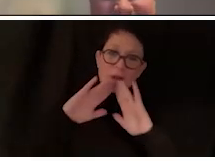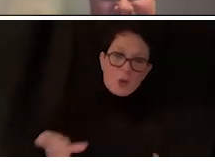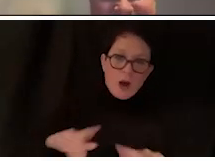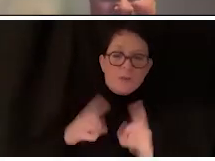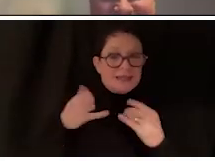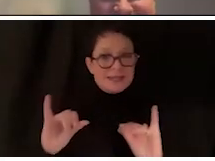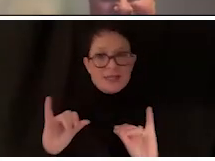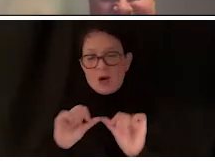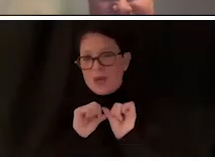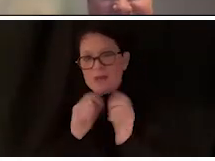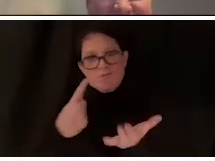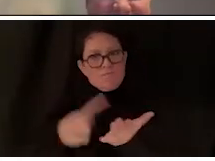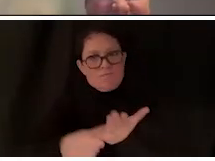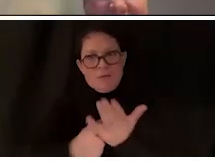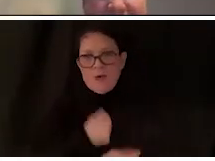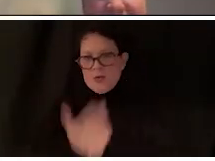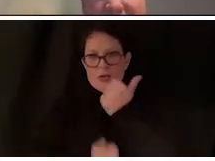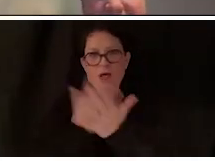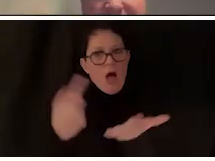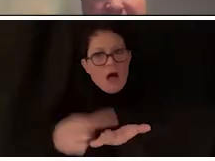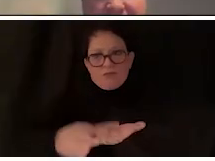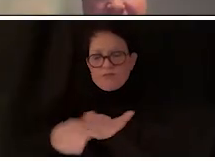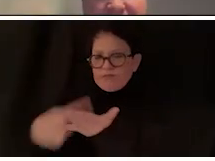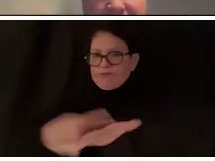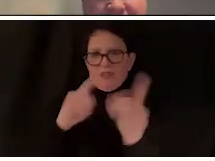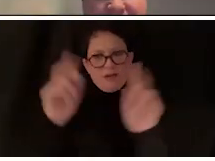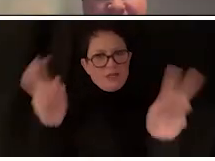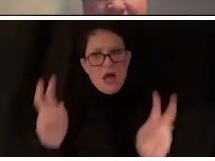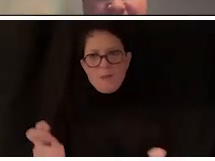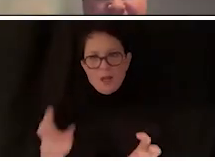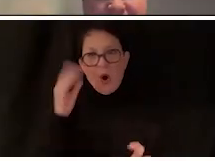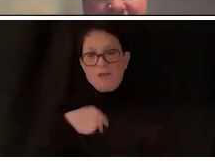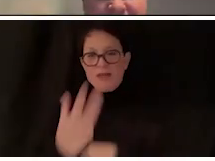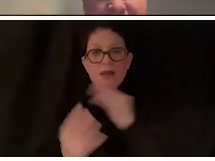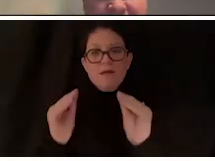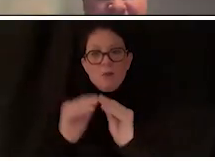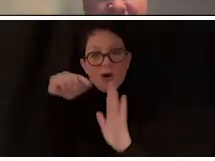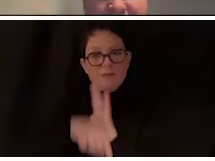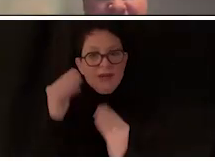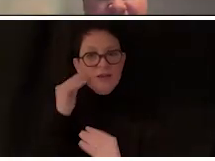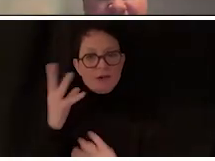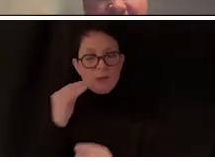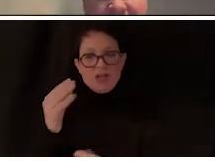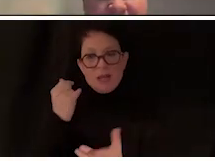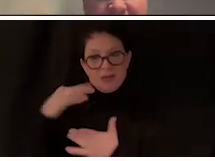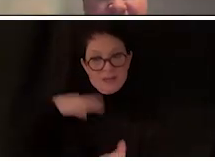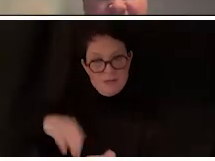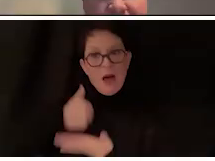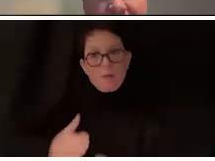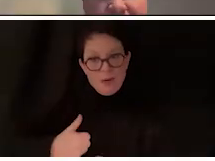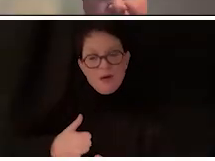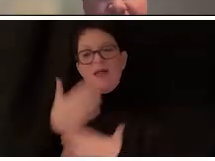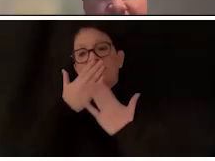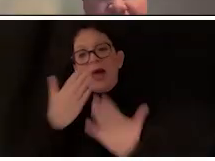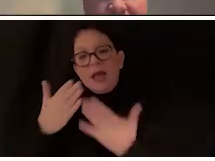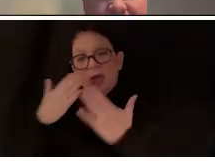we got a lot of, stuff covered and hopefully provided you with some information that was useful. So